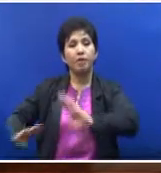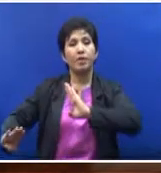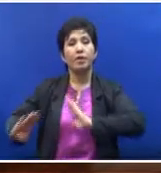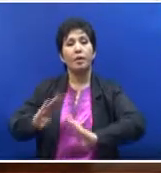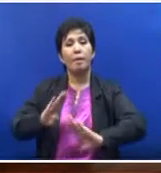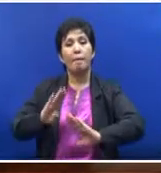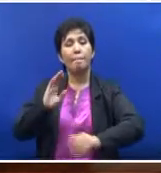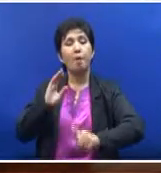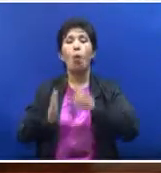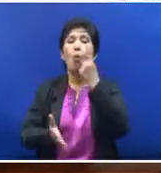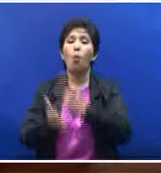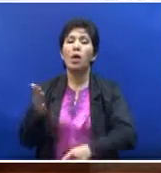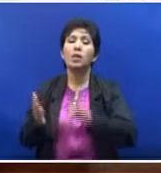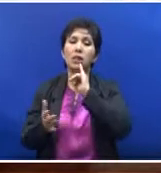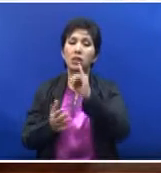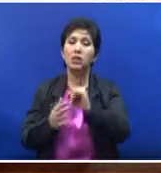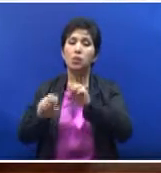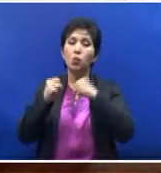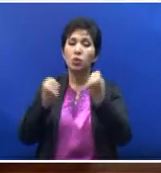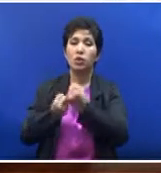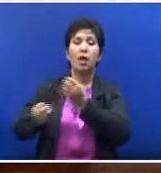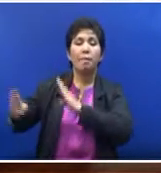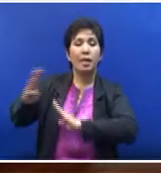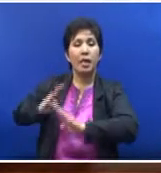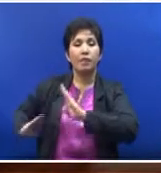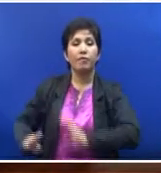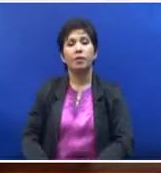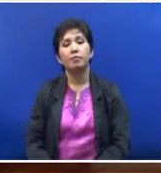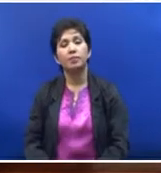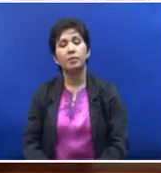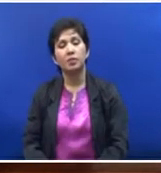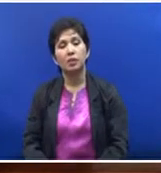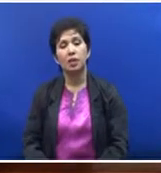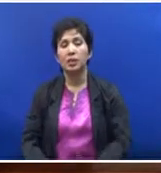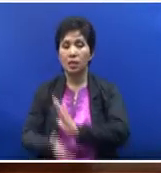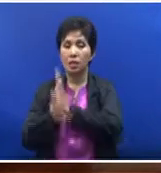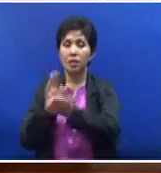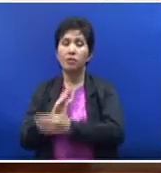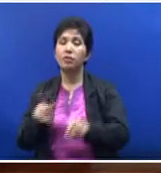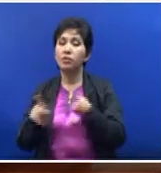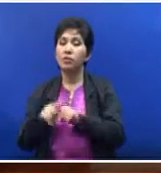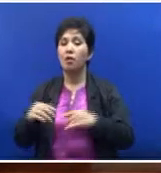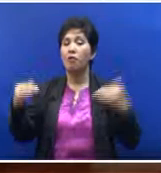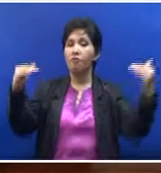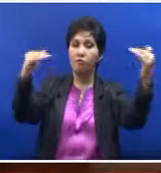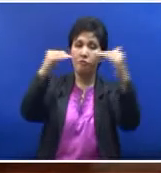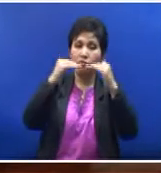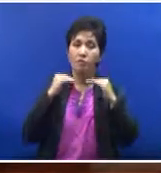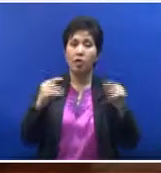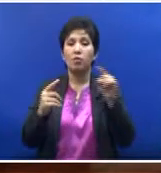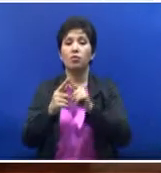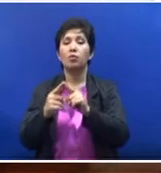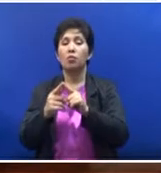behavior. What is social behavior? Okay, so is it fair for a researcher